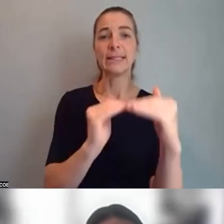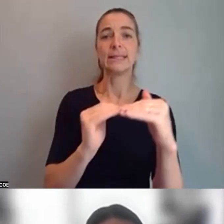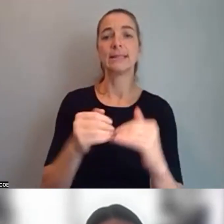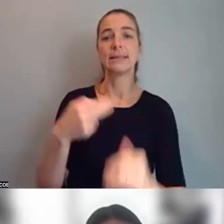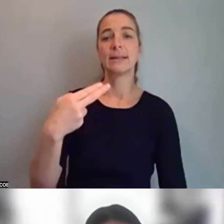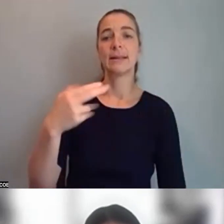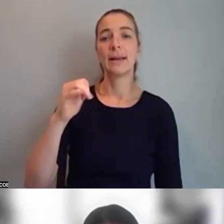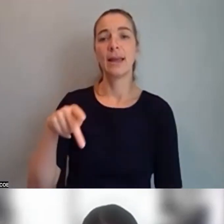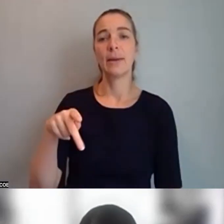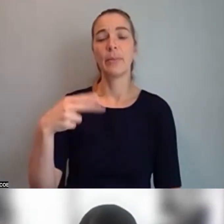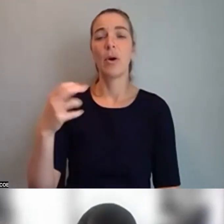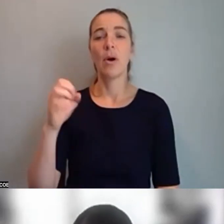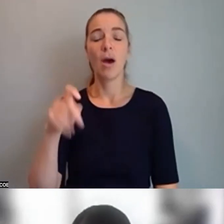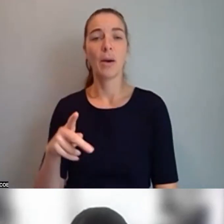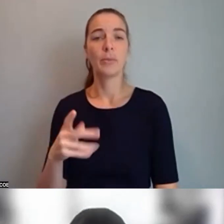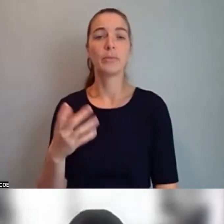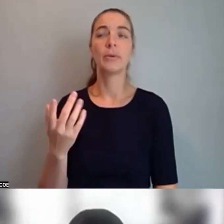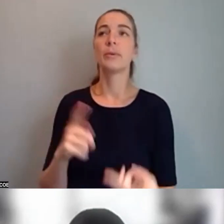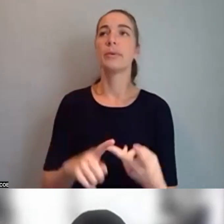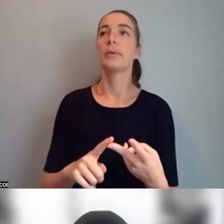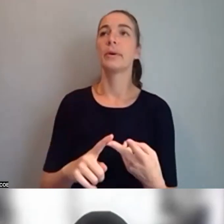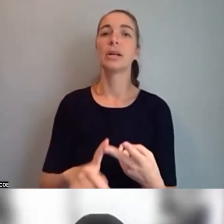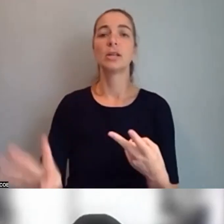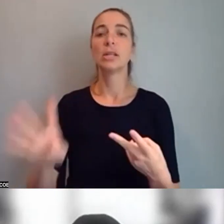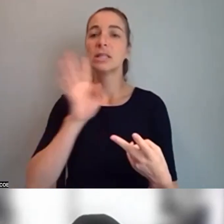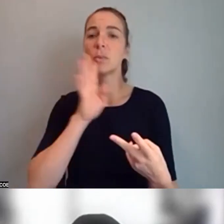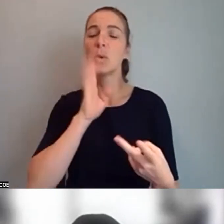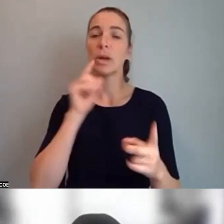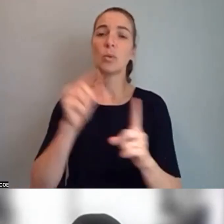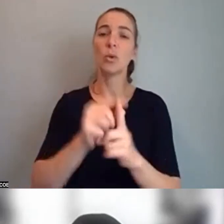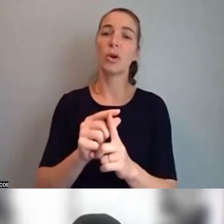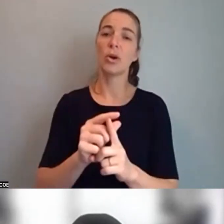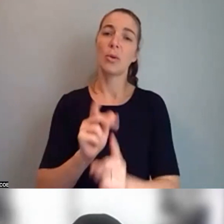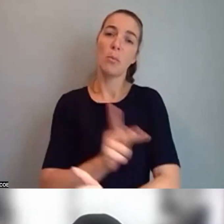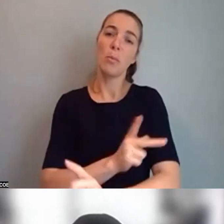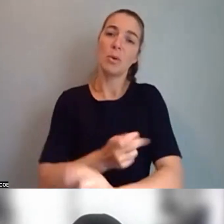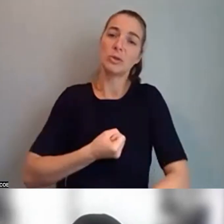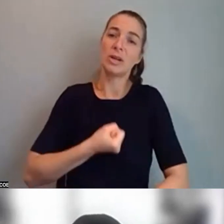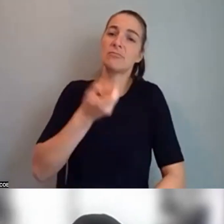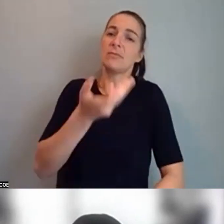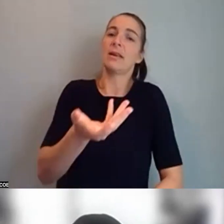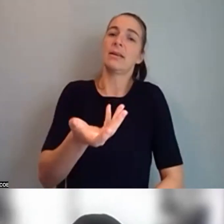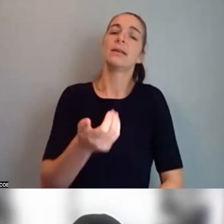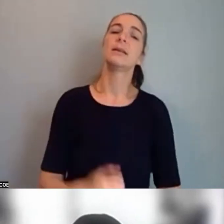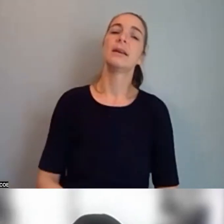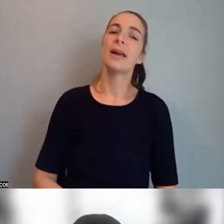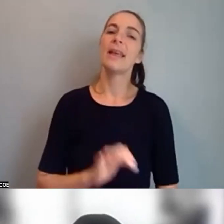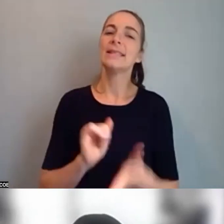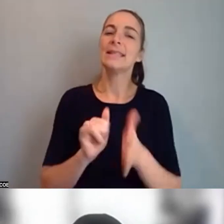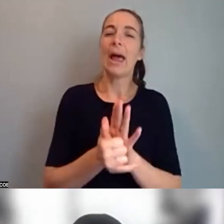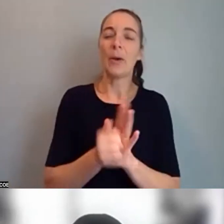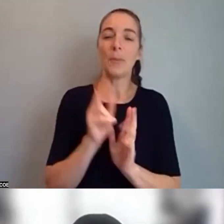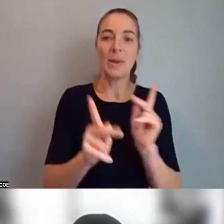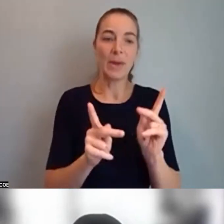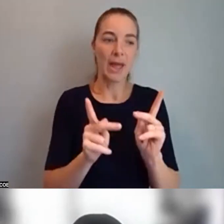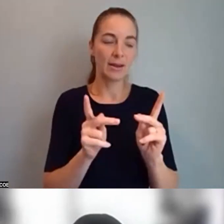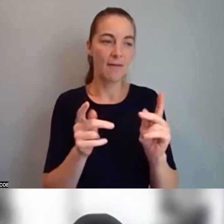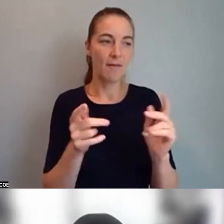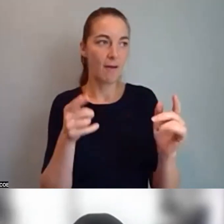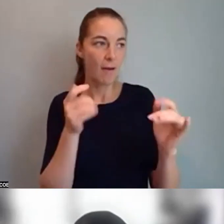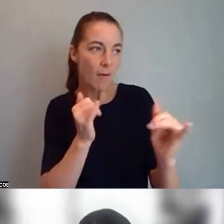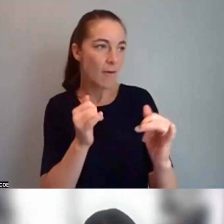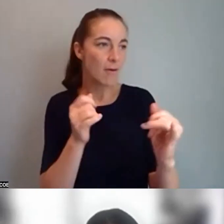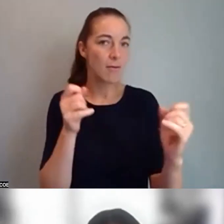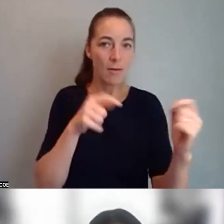because that's also how different movements build themselves, you know. And so for me,